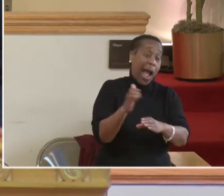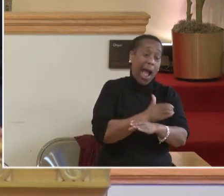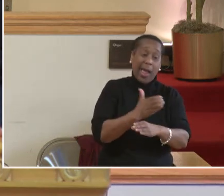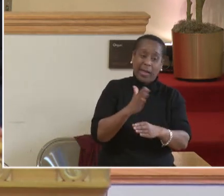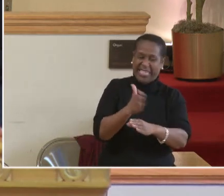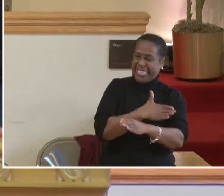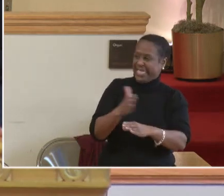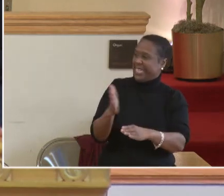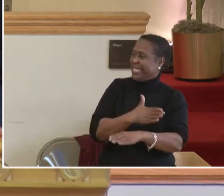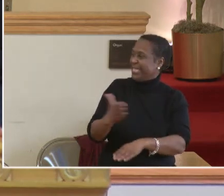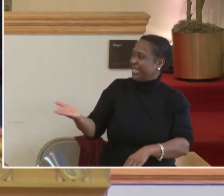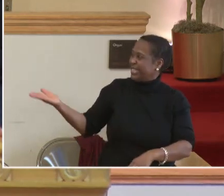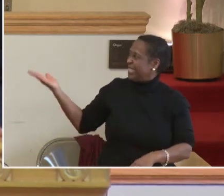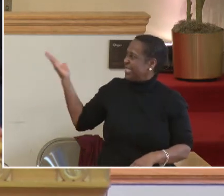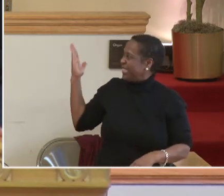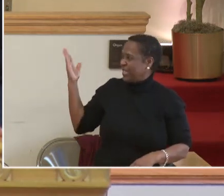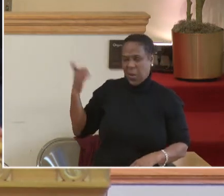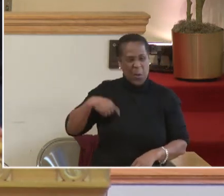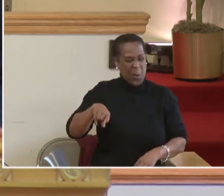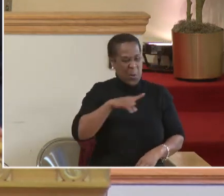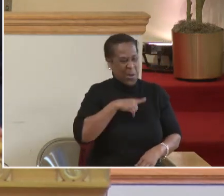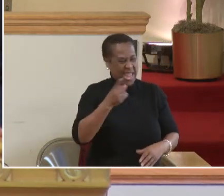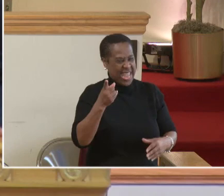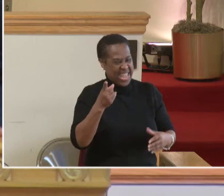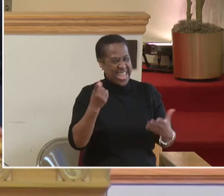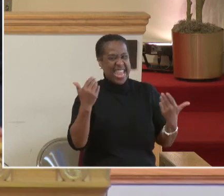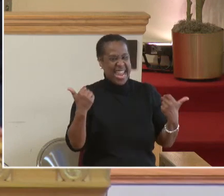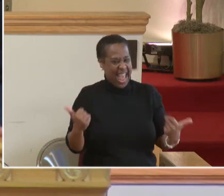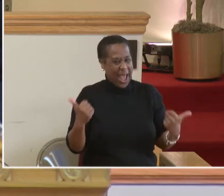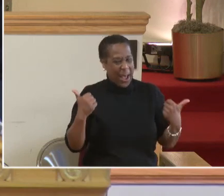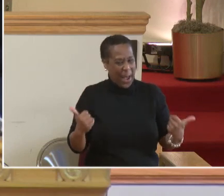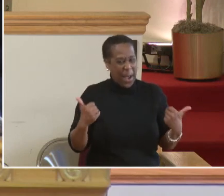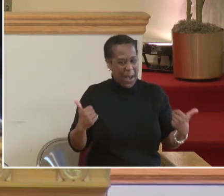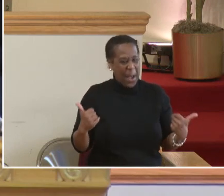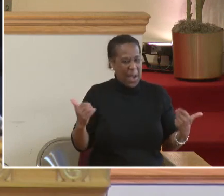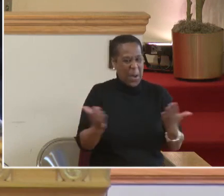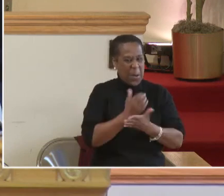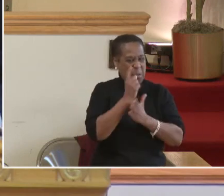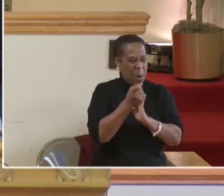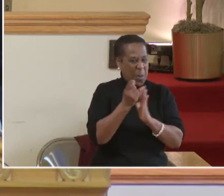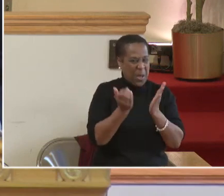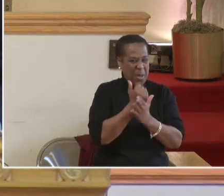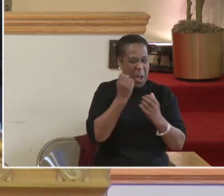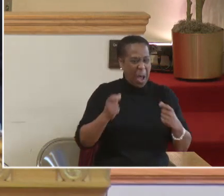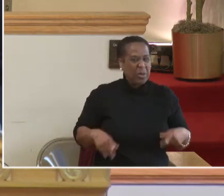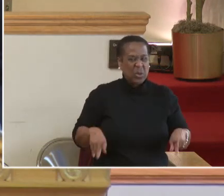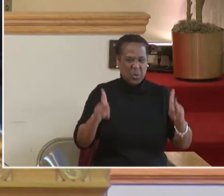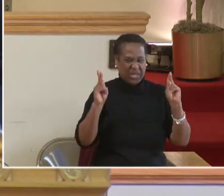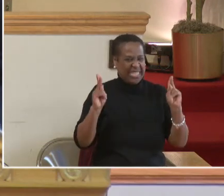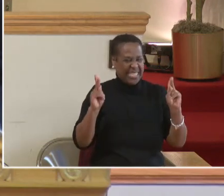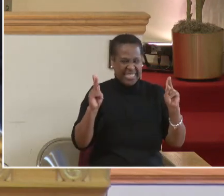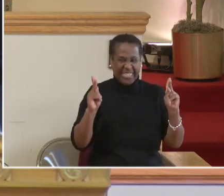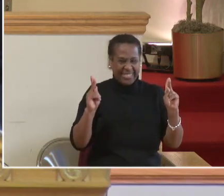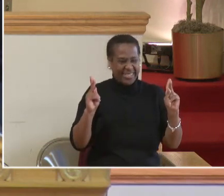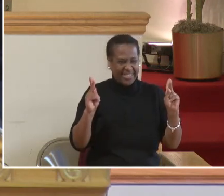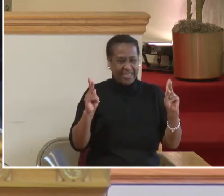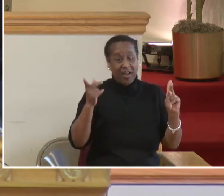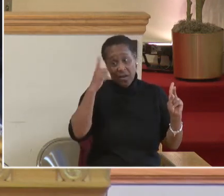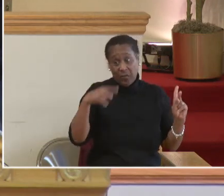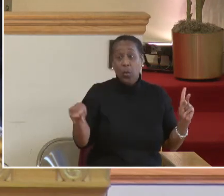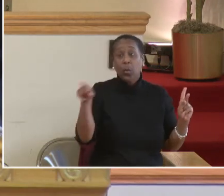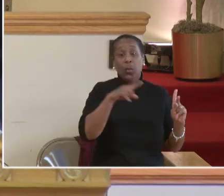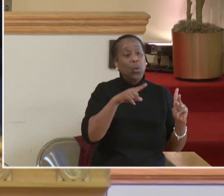sing, we extend now this moment, this opportunity for for you